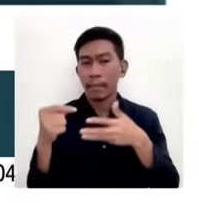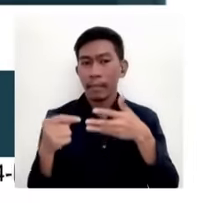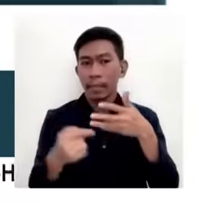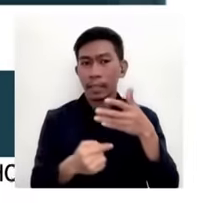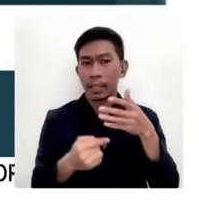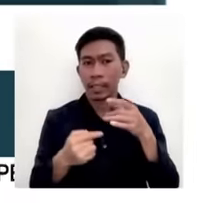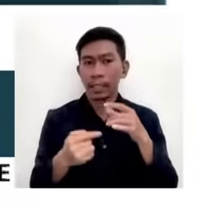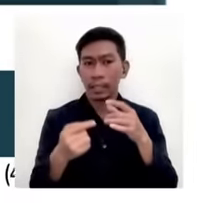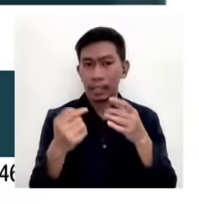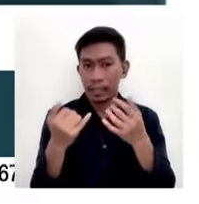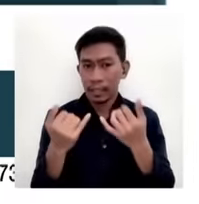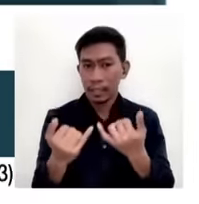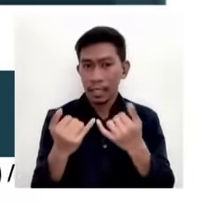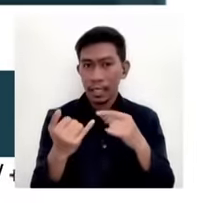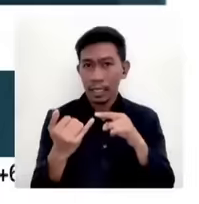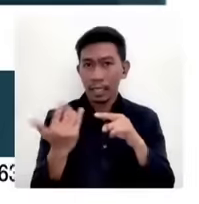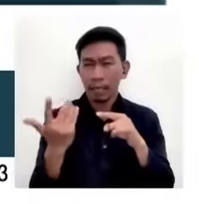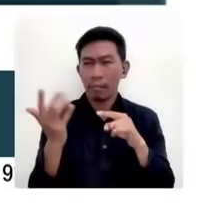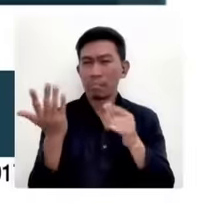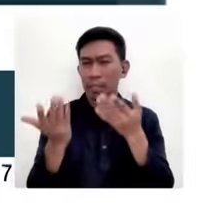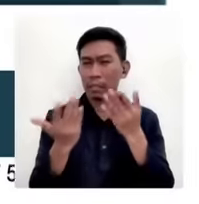Beyond right now, yung hindi nakikita, no?